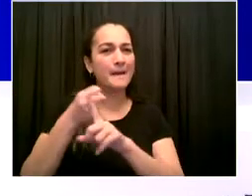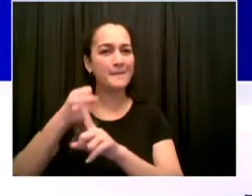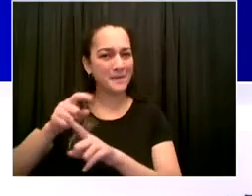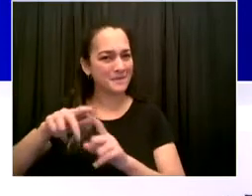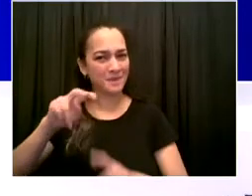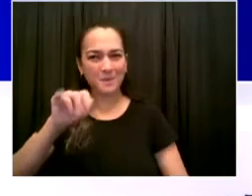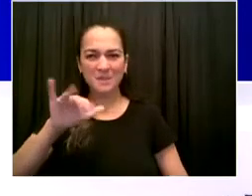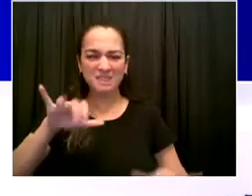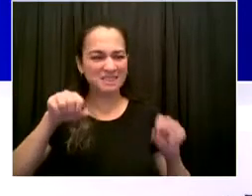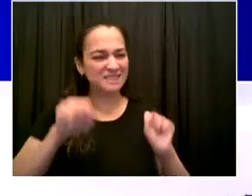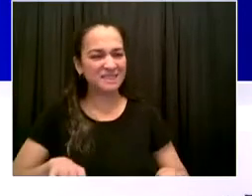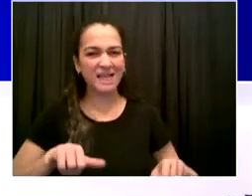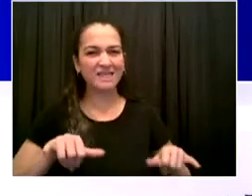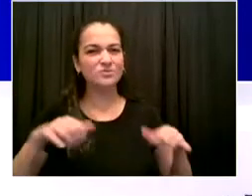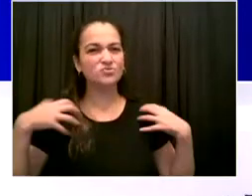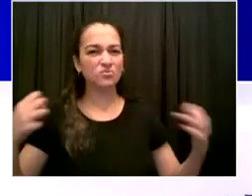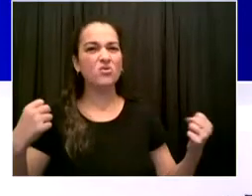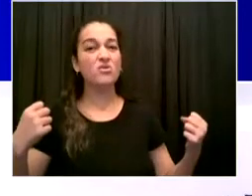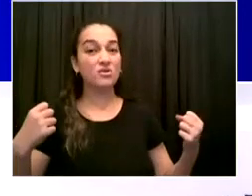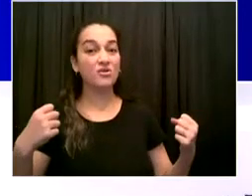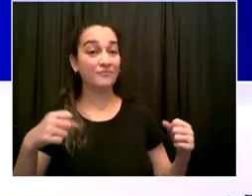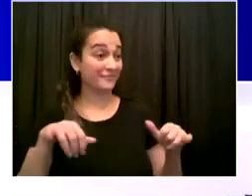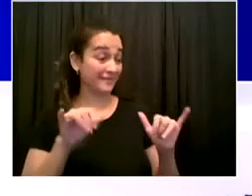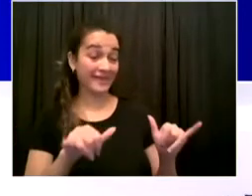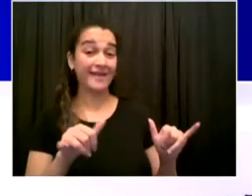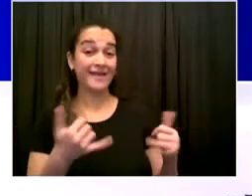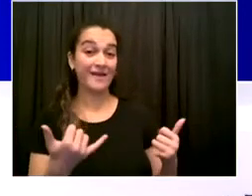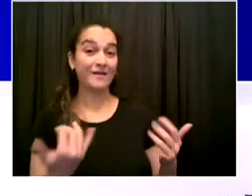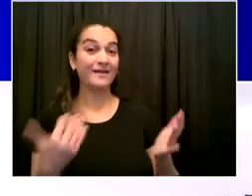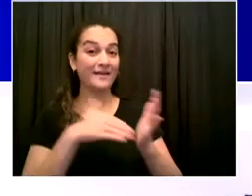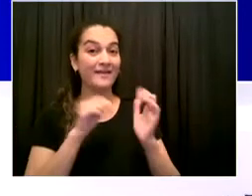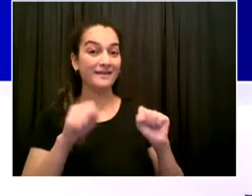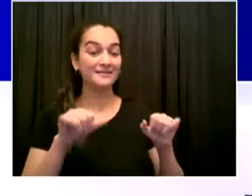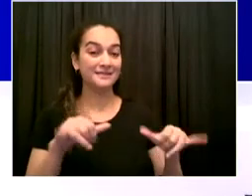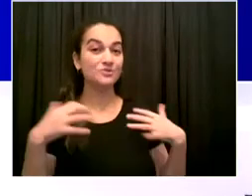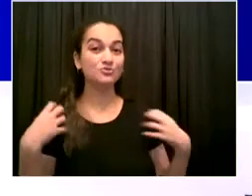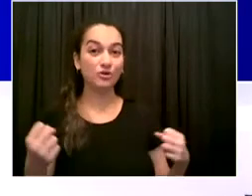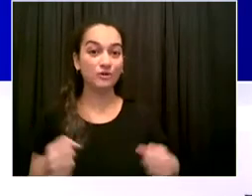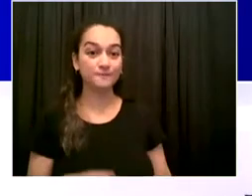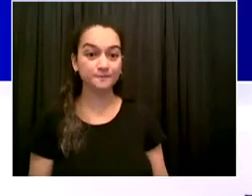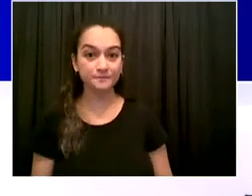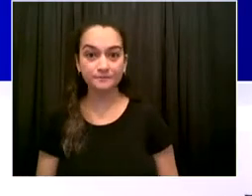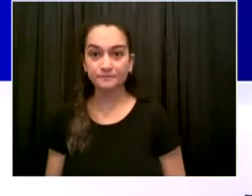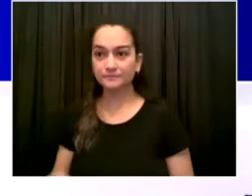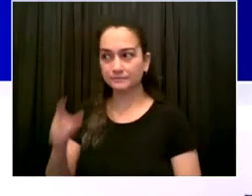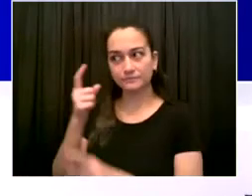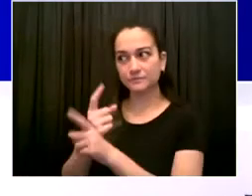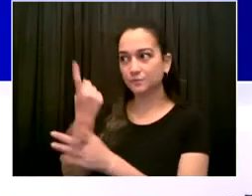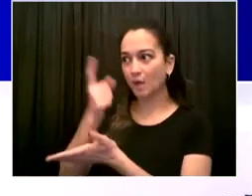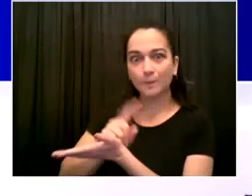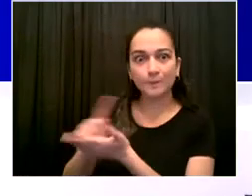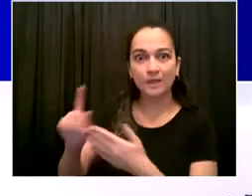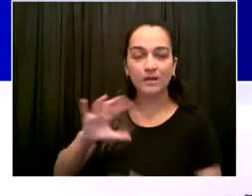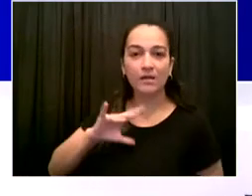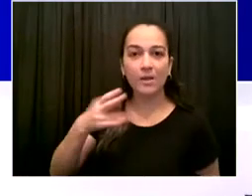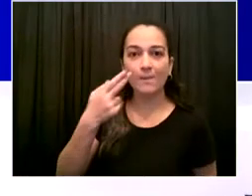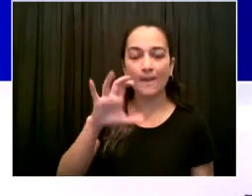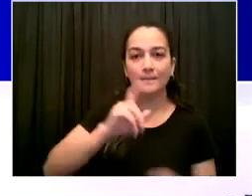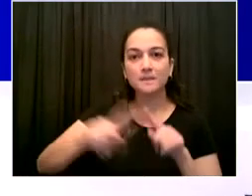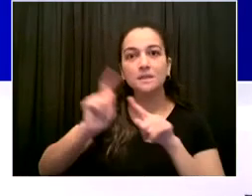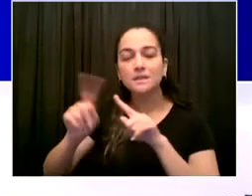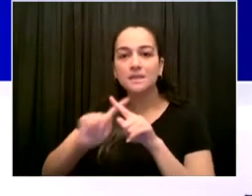showing people the energy, the vibrancy, but also the creativity. And I want to thank you because we're having artists from each